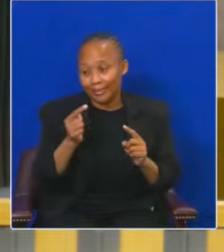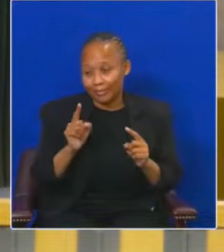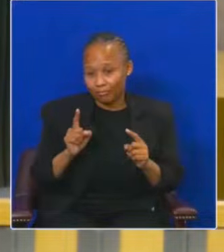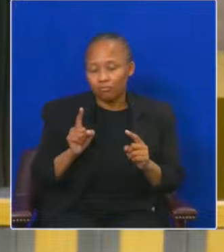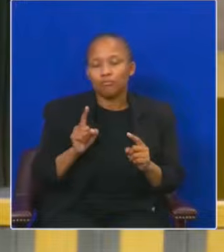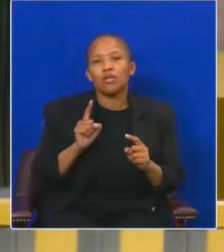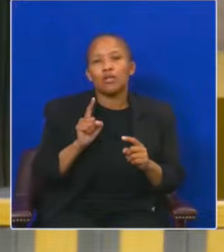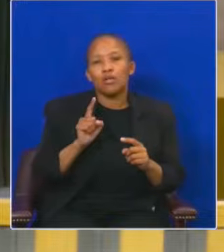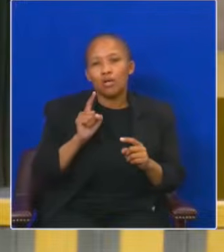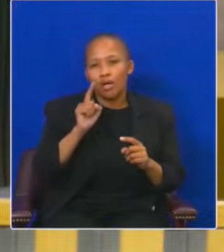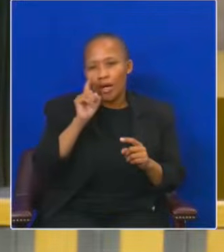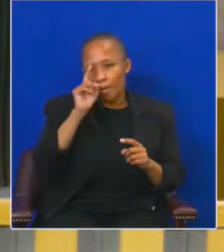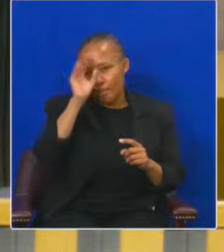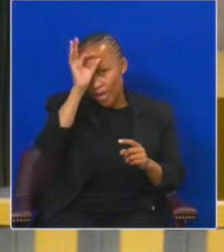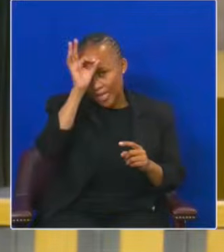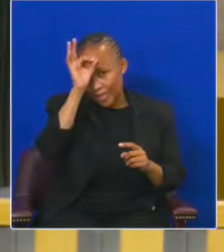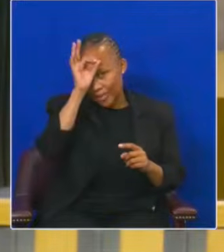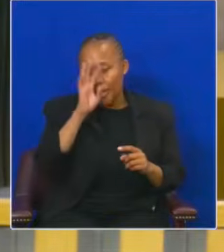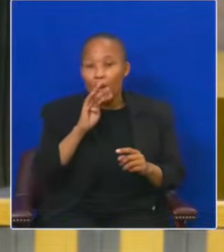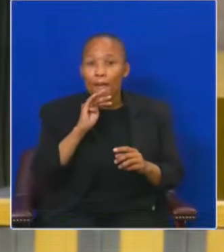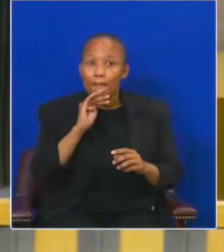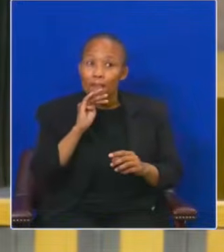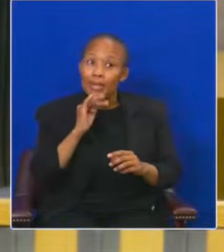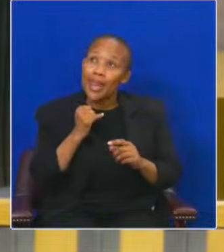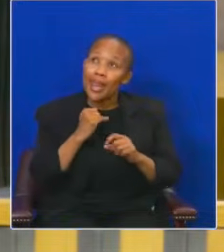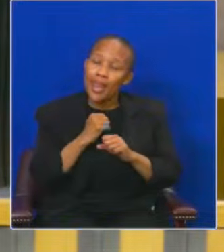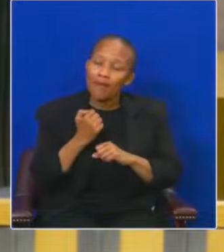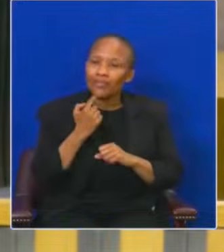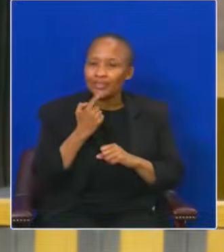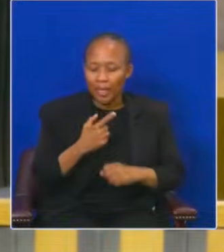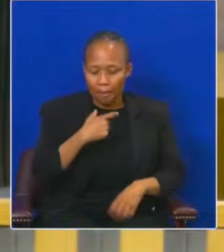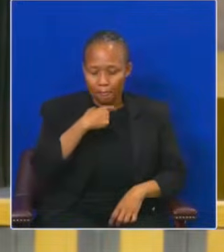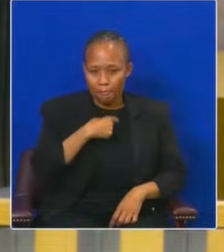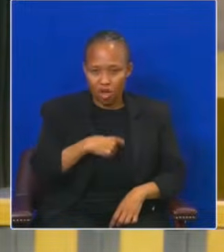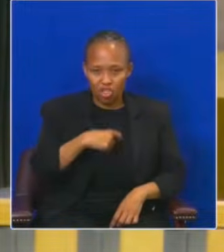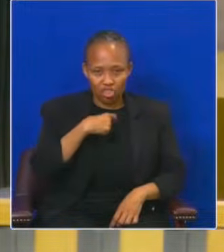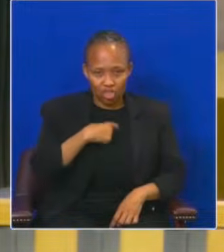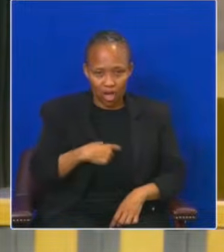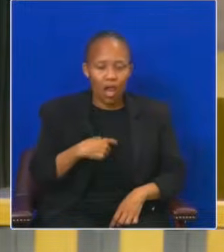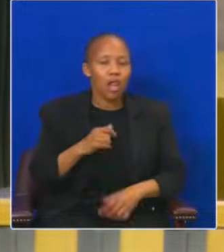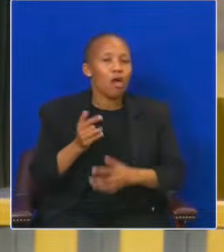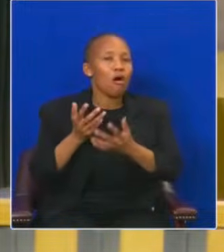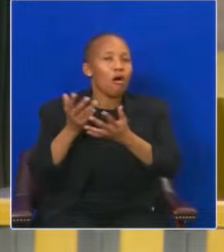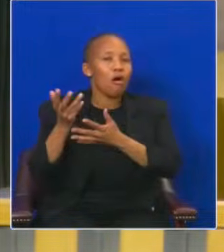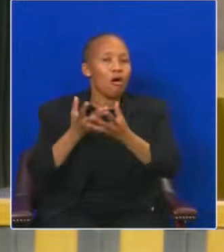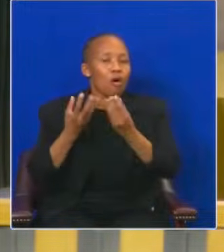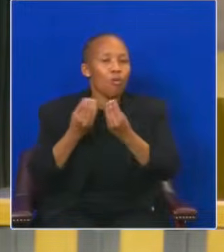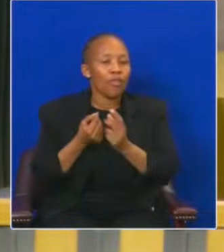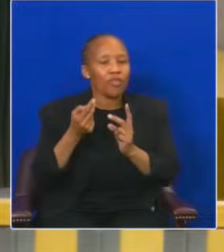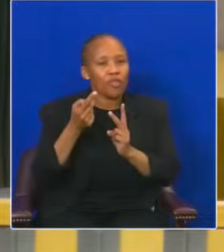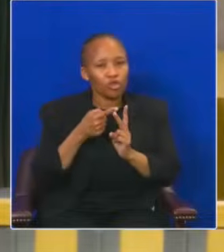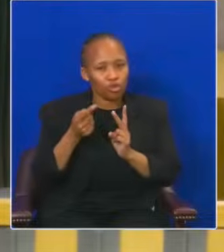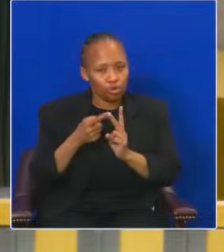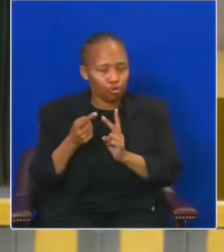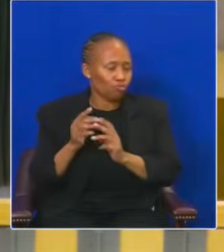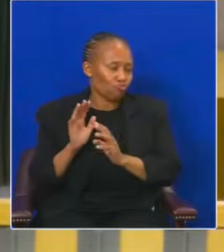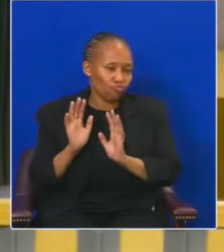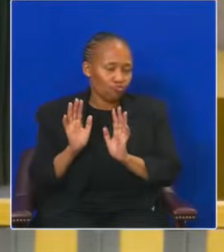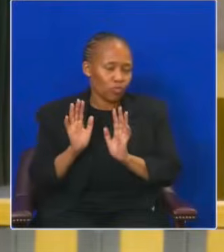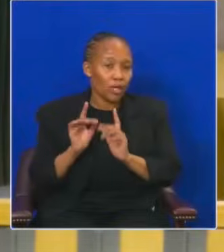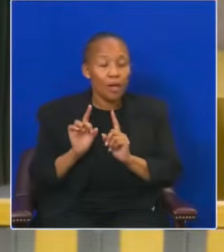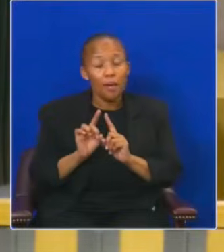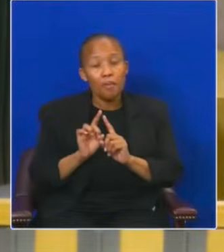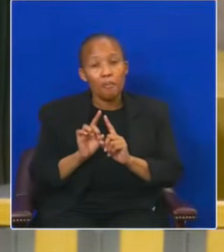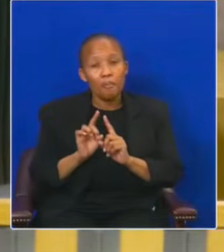personally interacted with neither the two. He didn't specify that, commissioners.